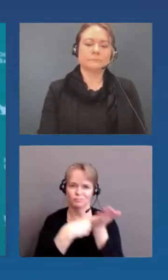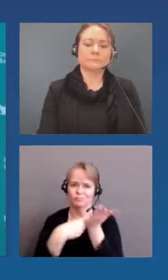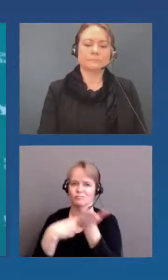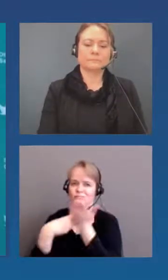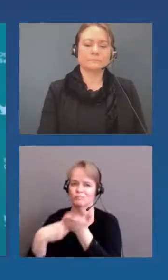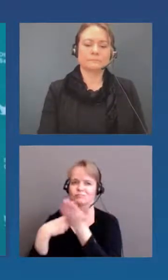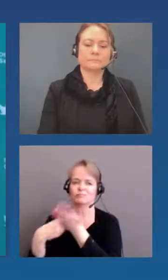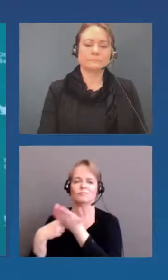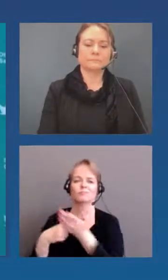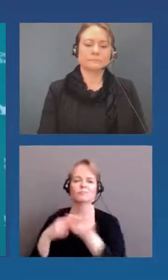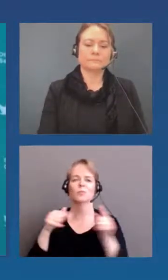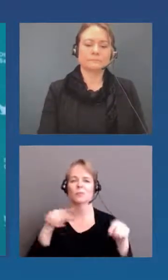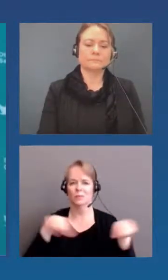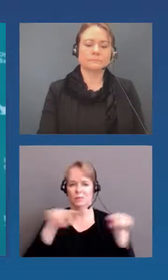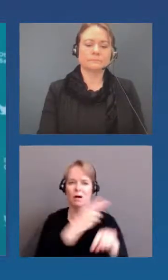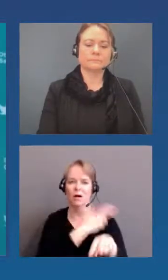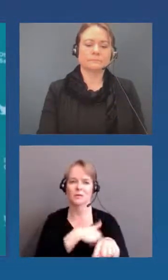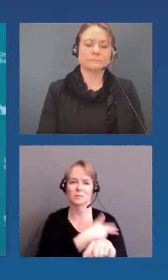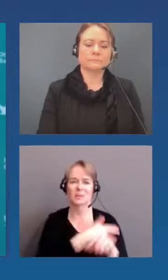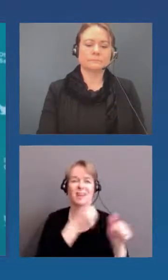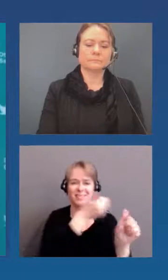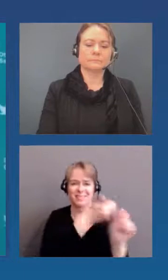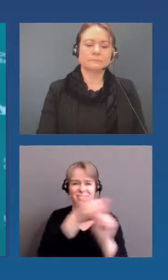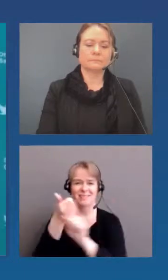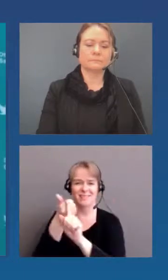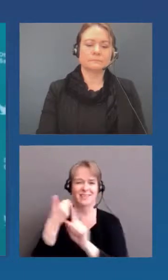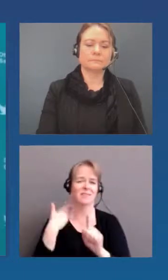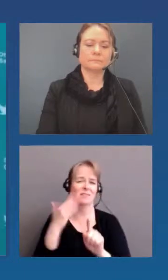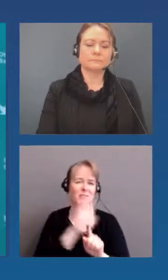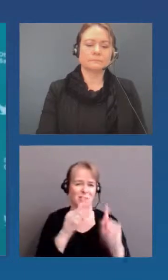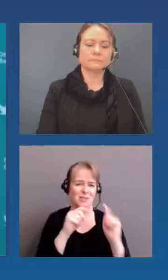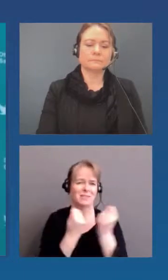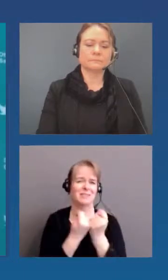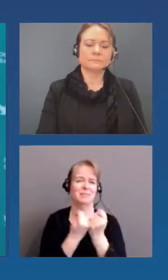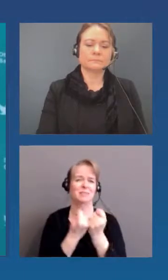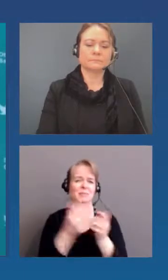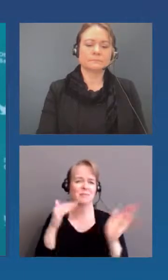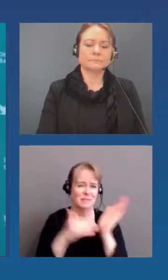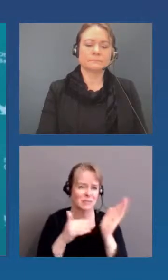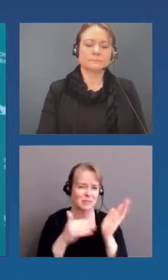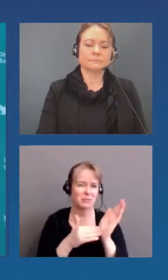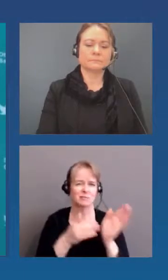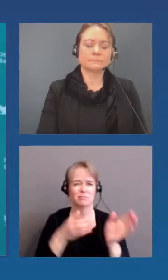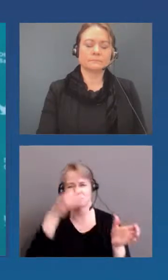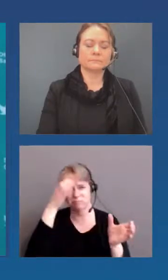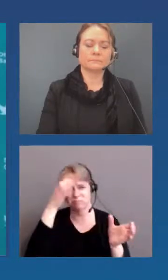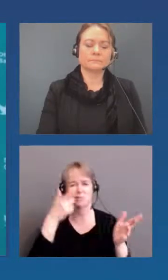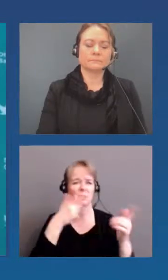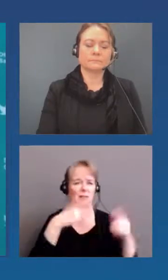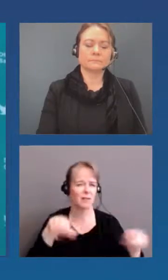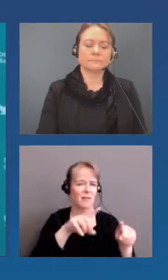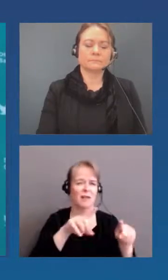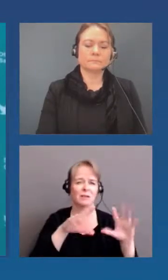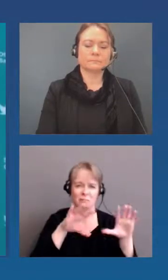and infectious disease teams and physicians who are very collaborative with us. So,